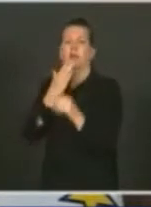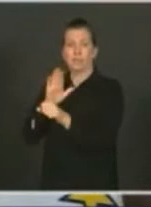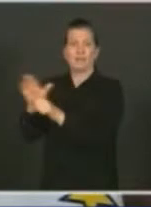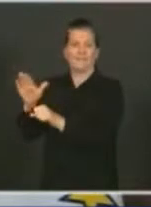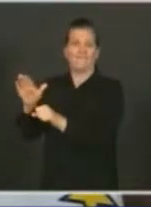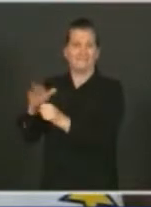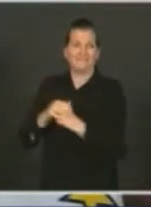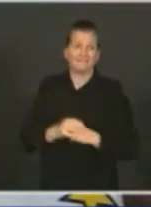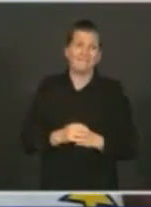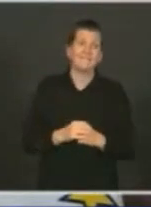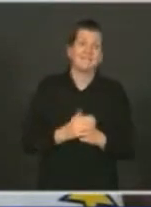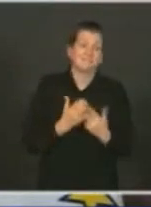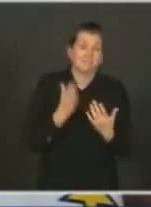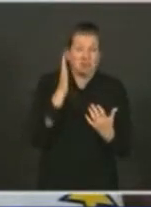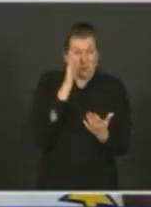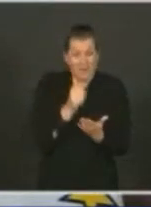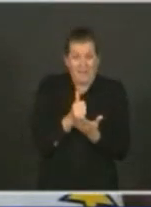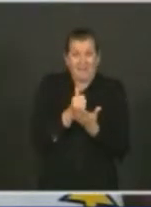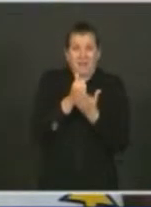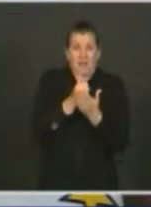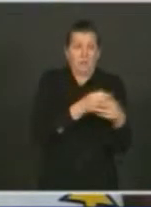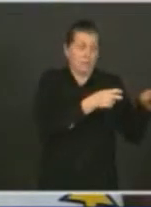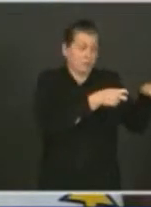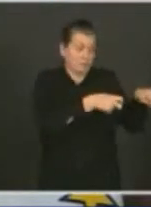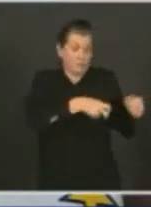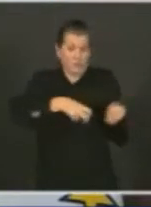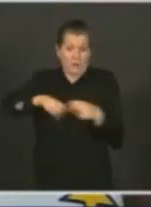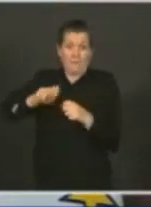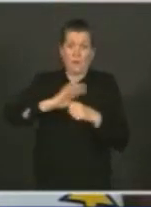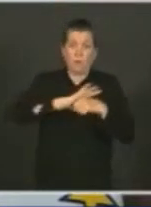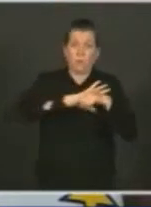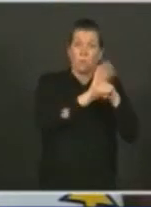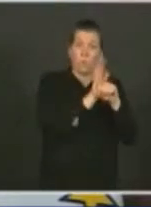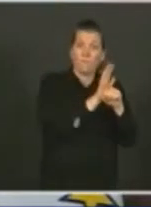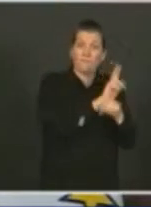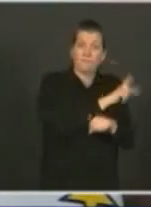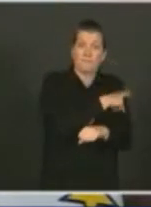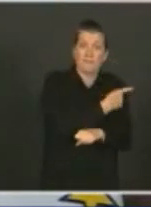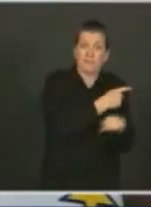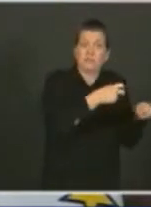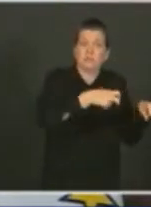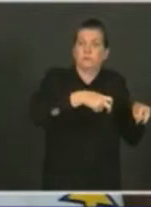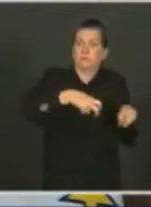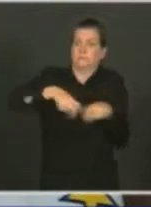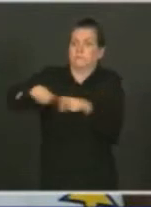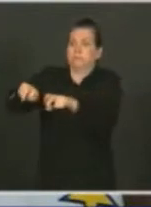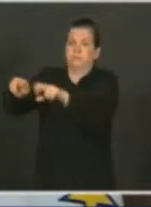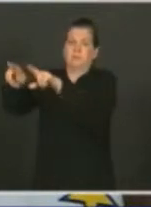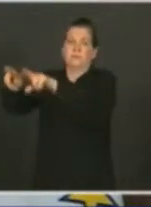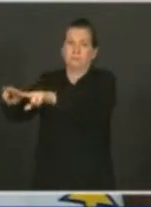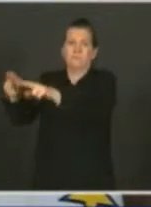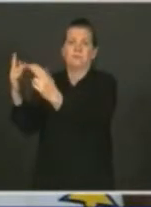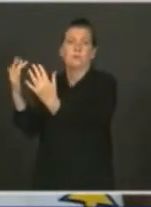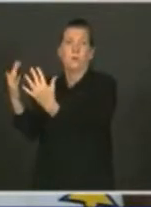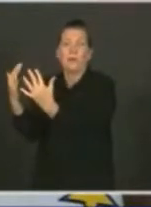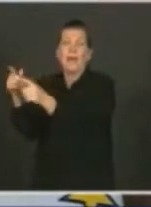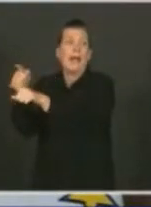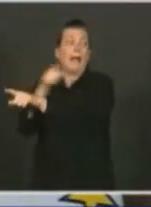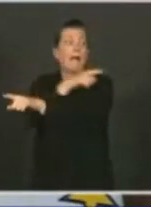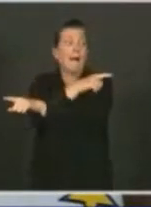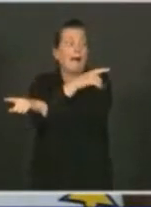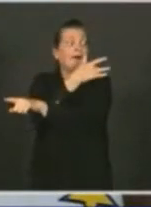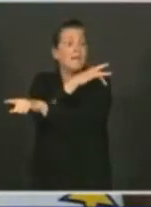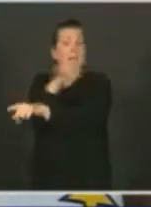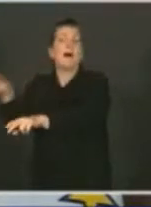will help transfer COVID patients between hospitals where there are open beds and transfer COVID patients to